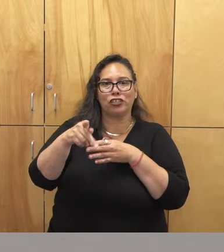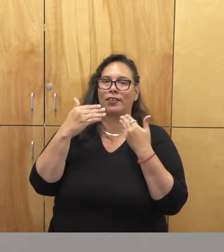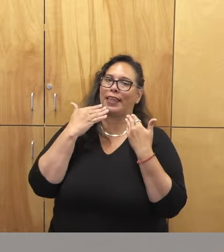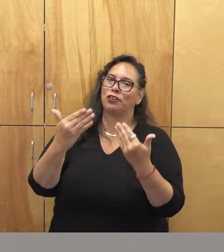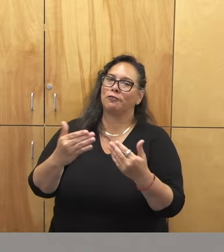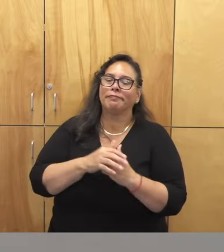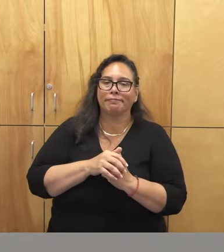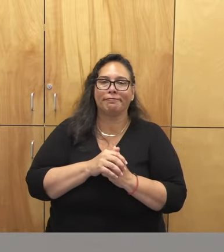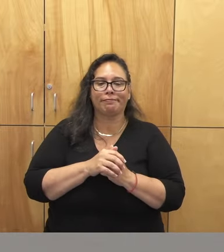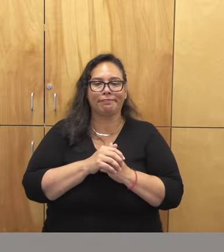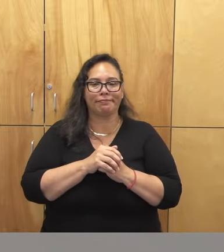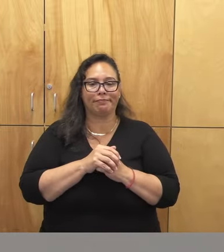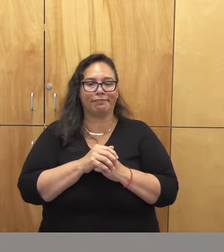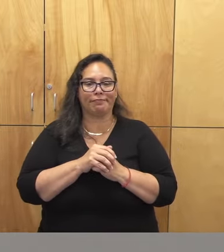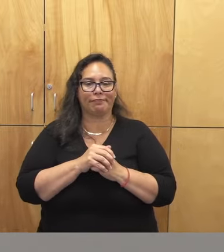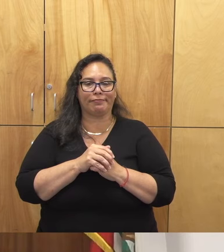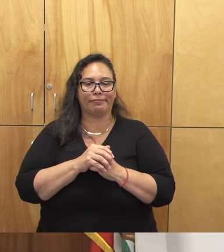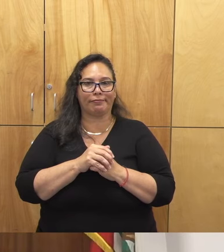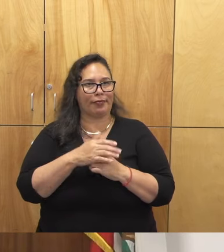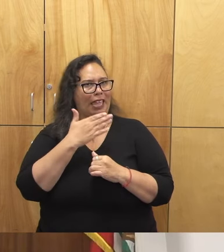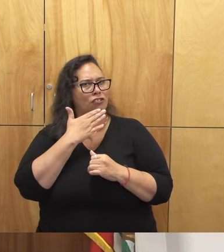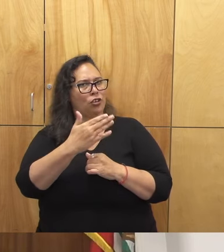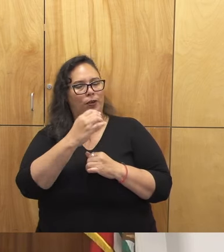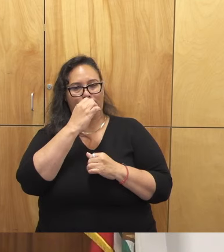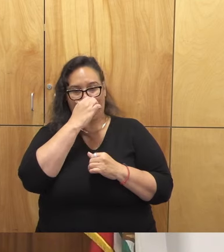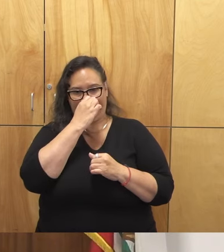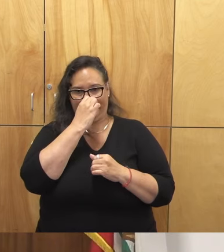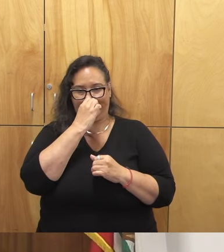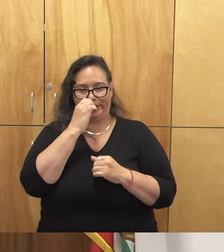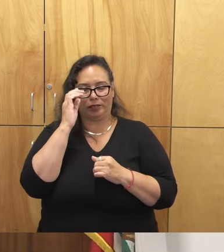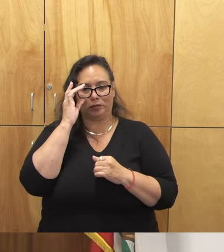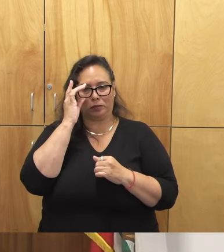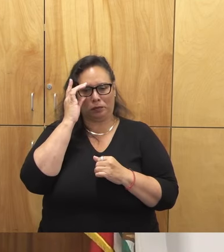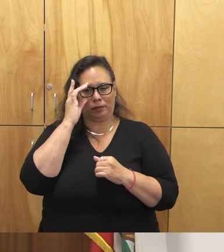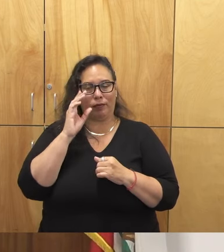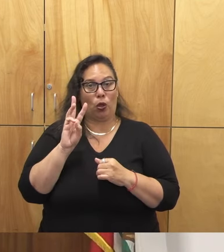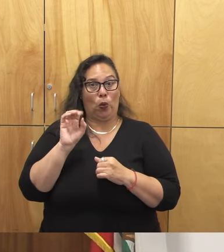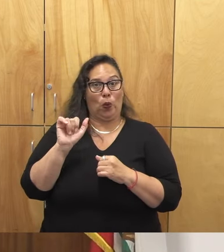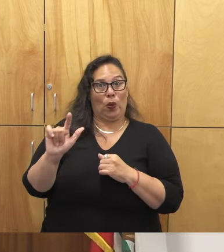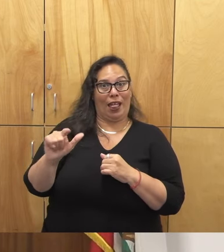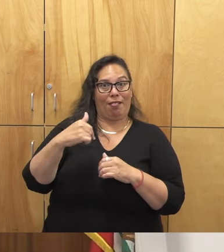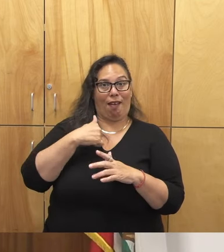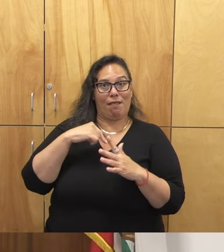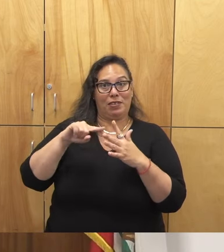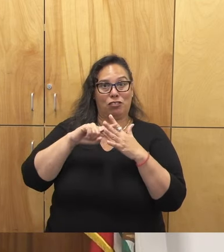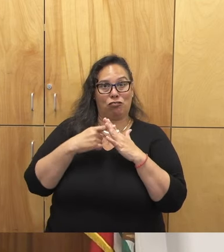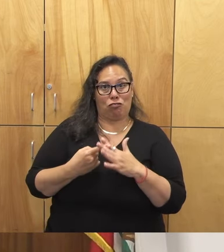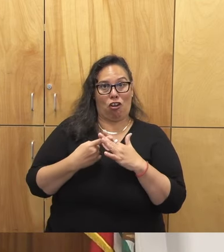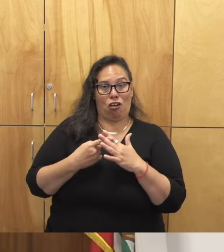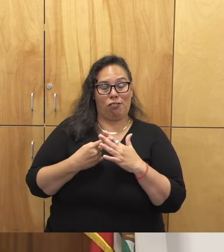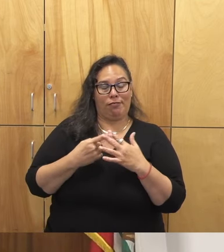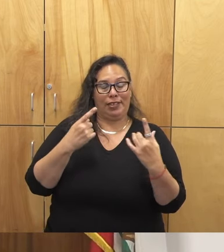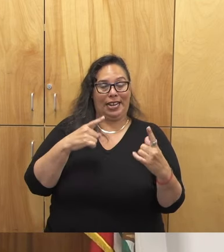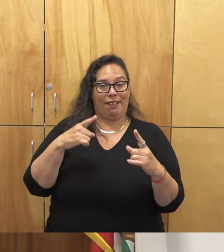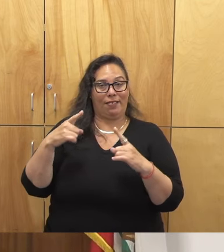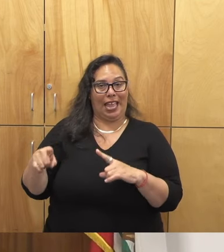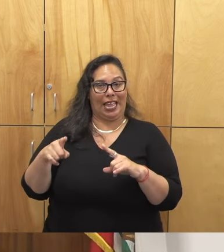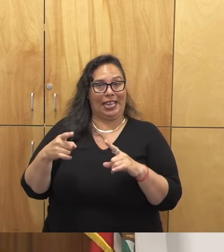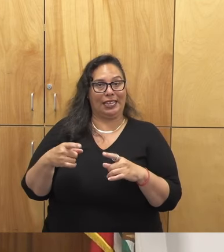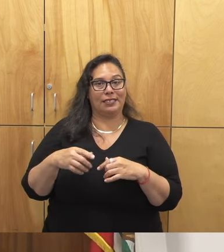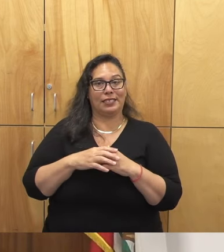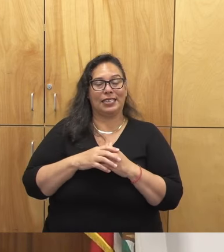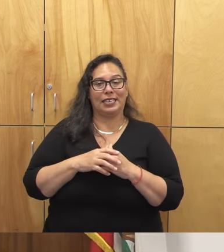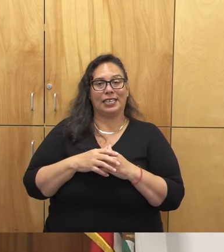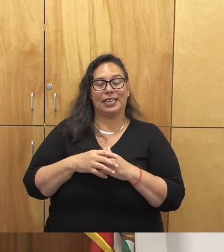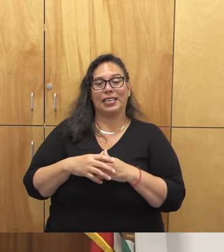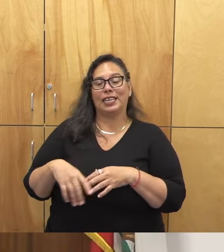you. Thank you. Well, I'm going to start out with an event that took place at